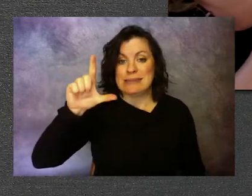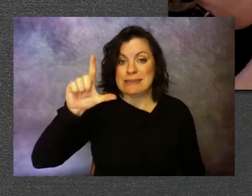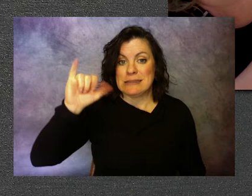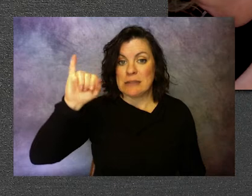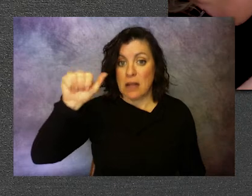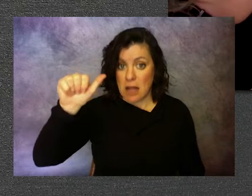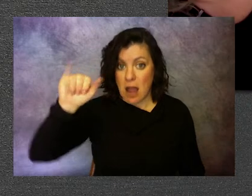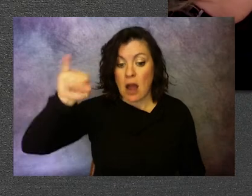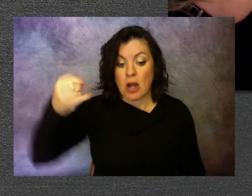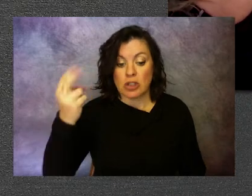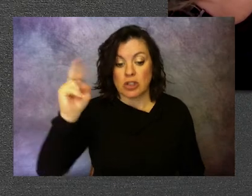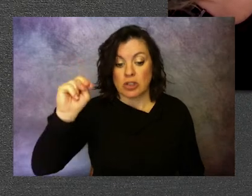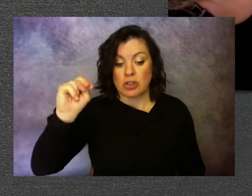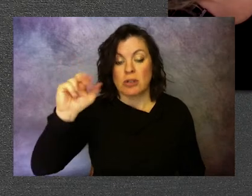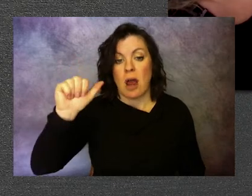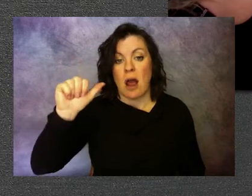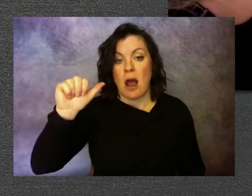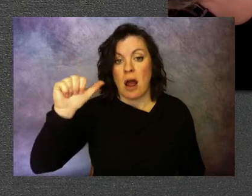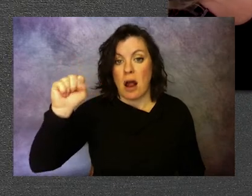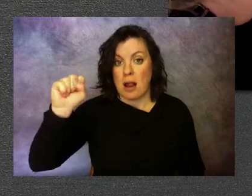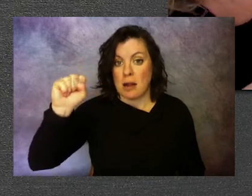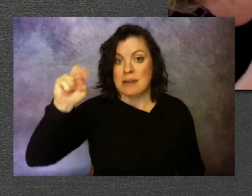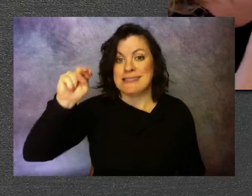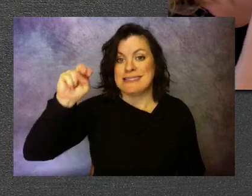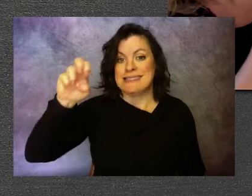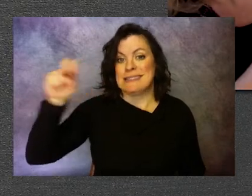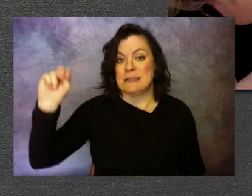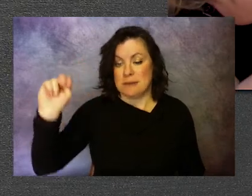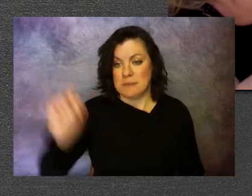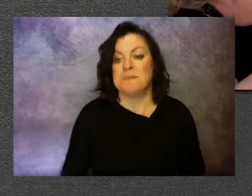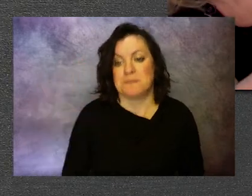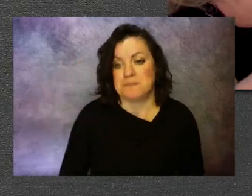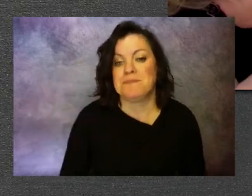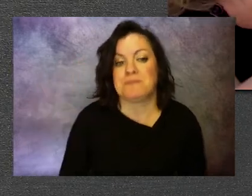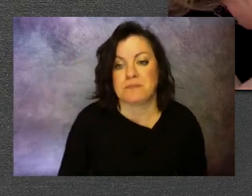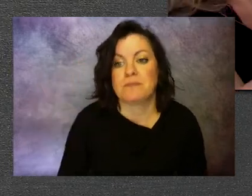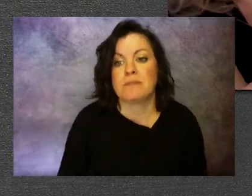Looks like Wilbur is eating something.